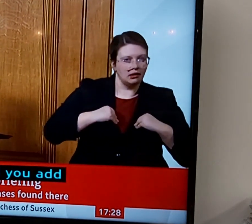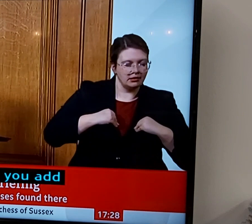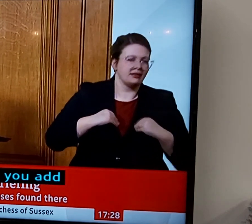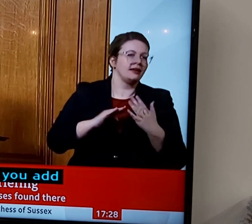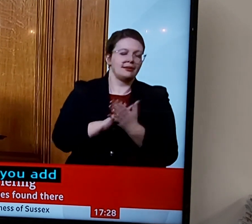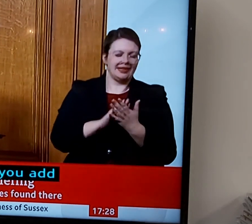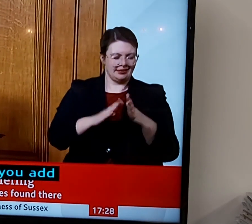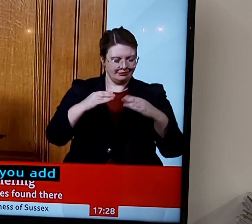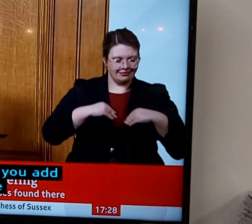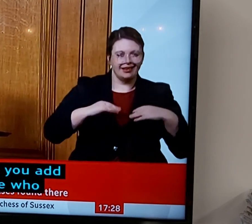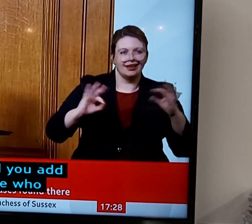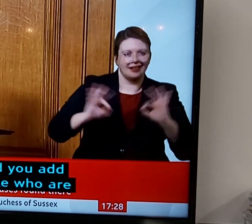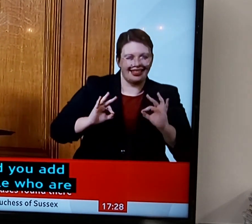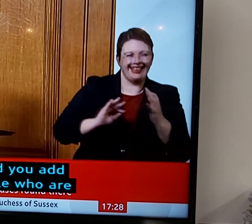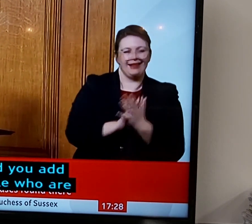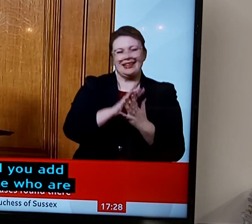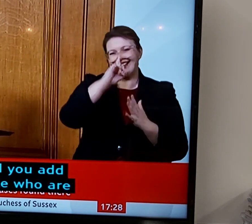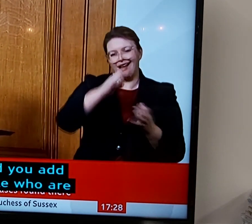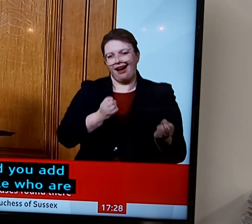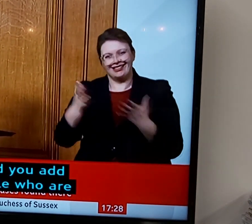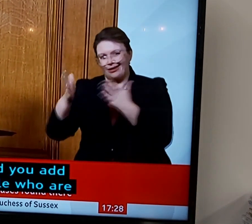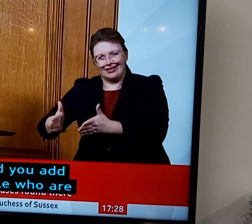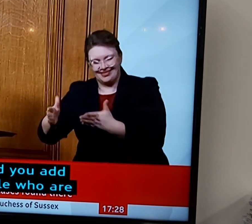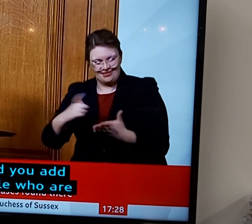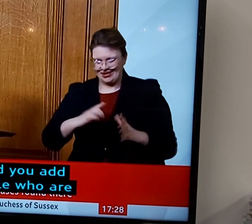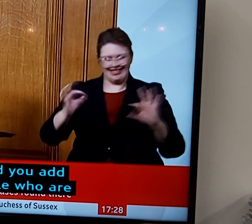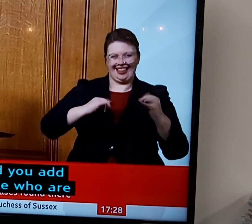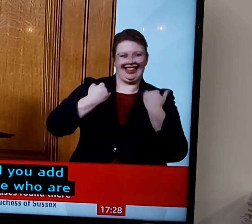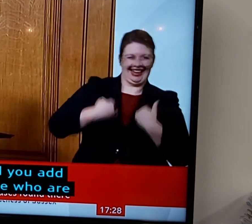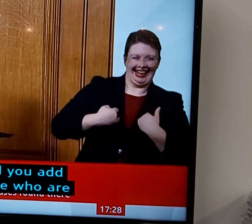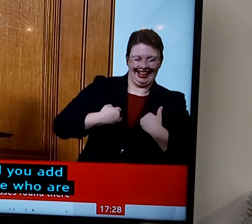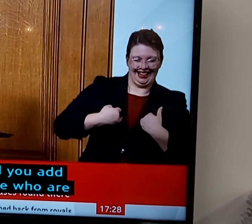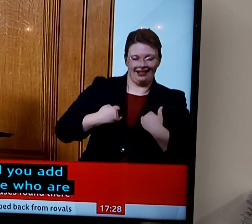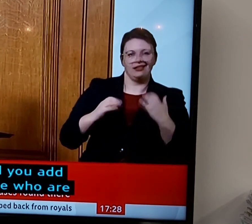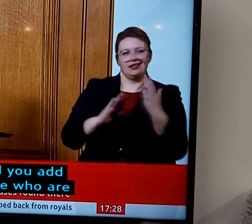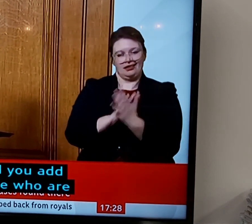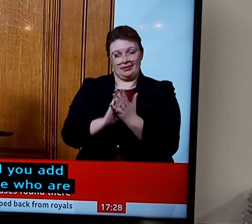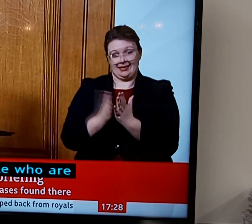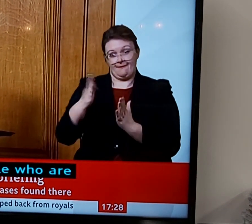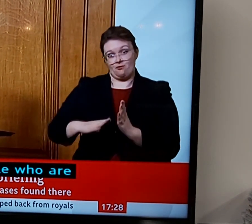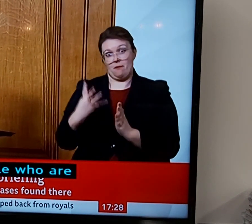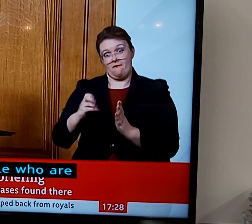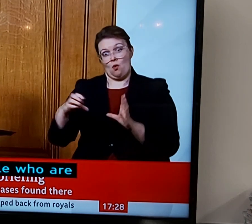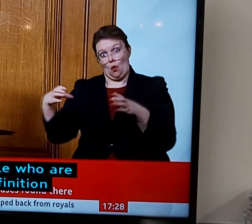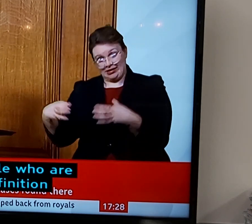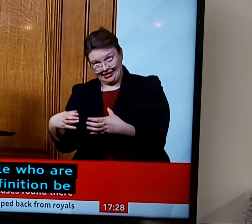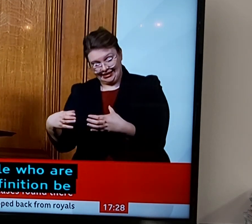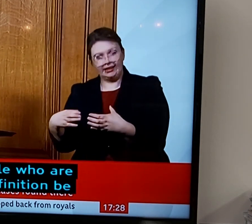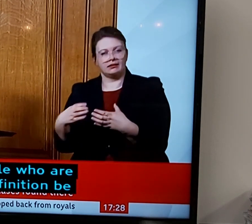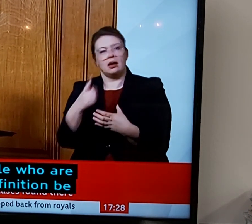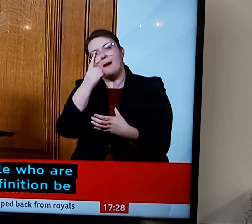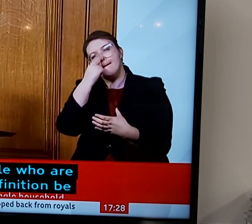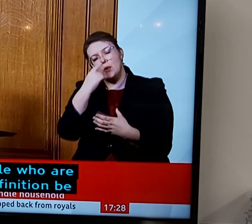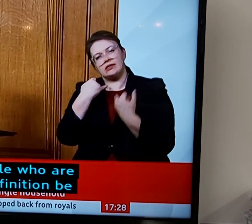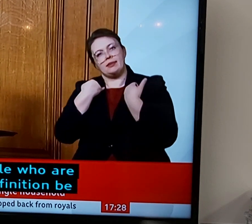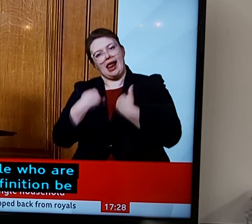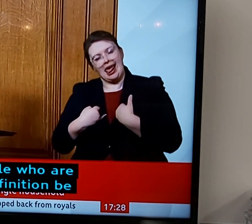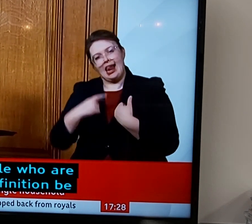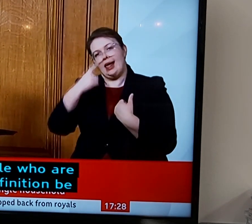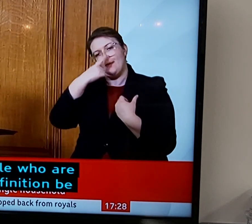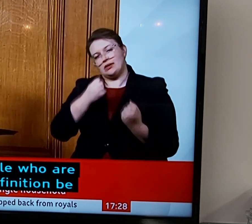by definition, be hospitalised with COVID, what that brings you to is an overall effect for